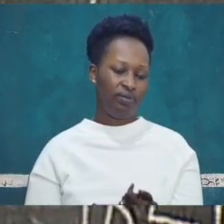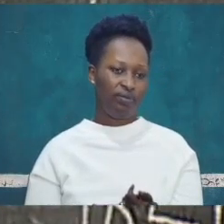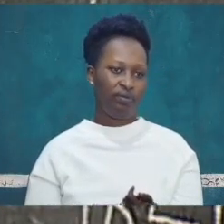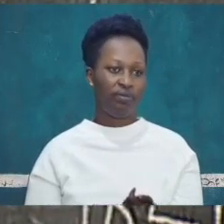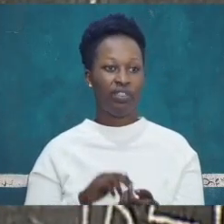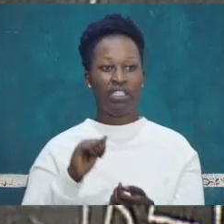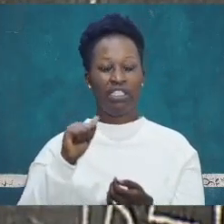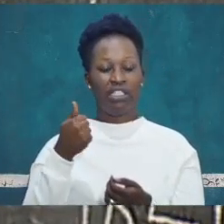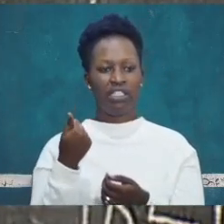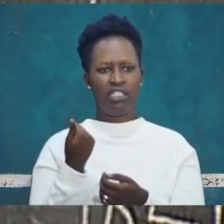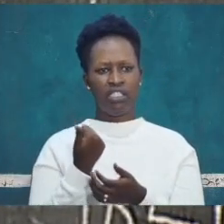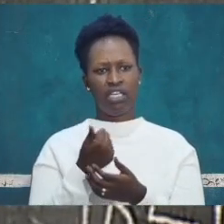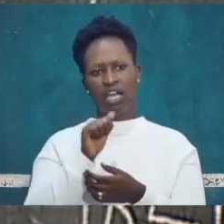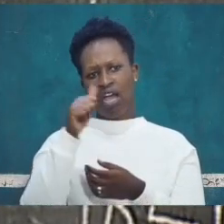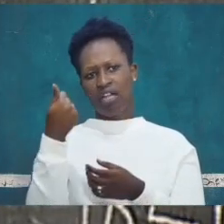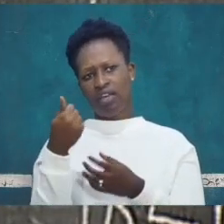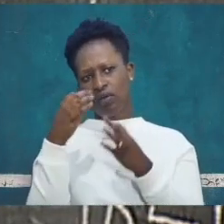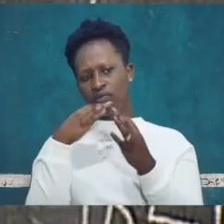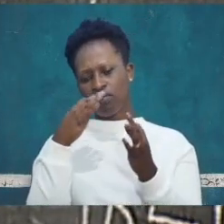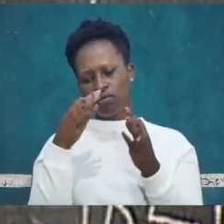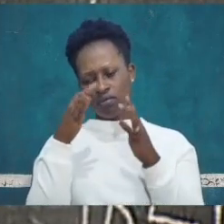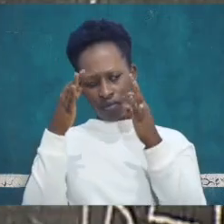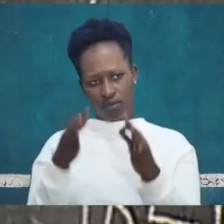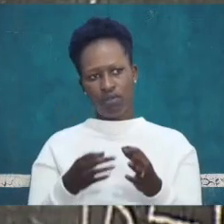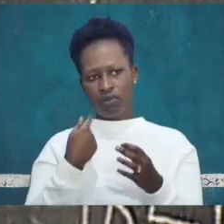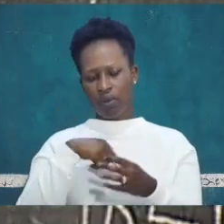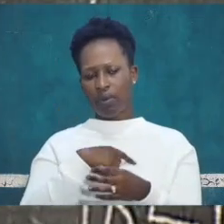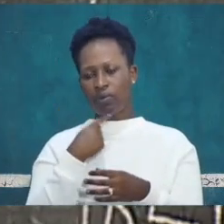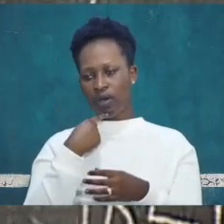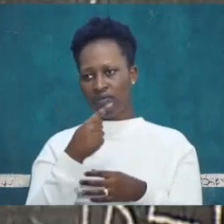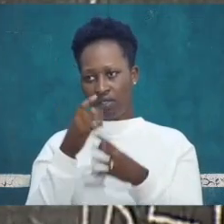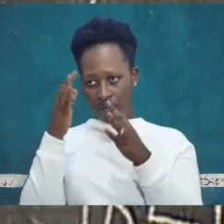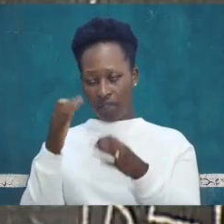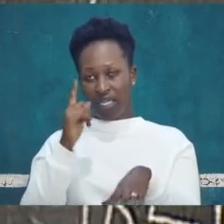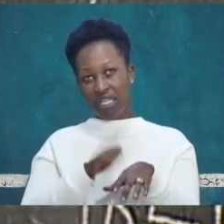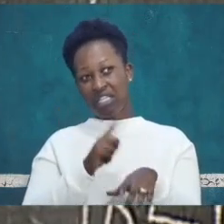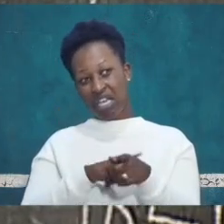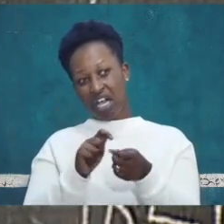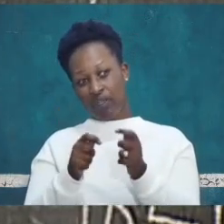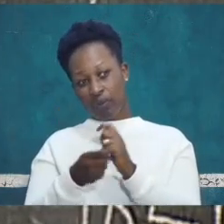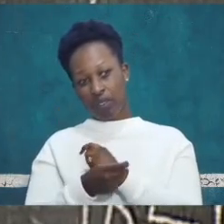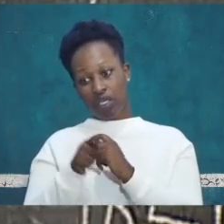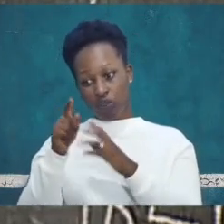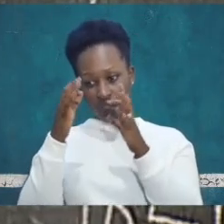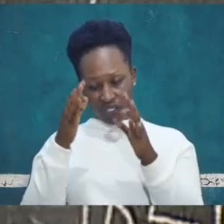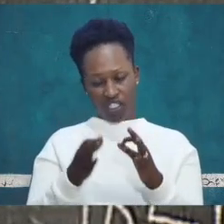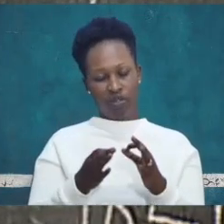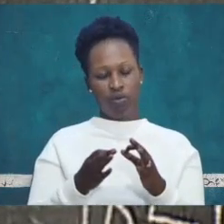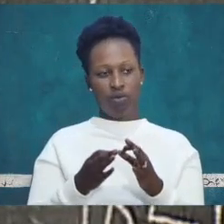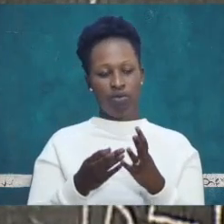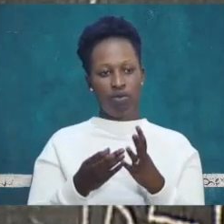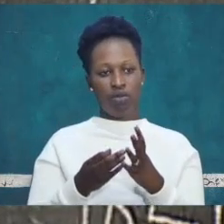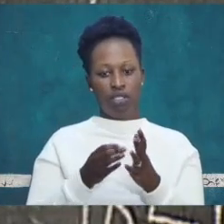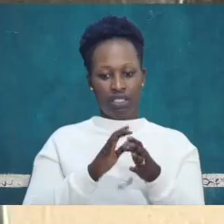Price of other related goods, we talked about complements and substitutes. A change in the price of one of those goods affects the